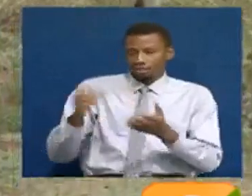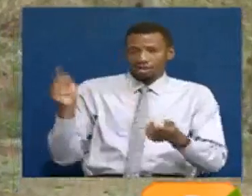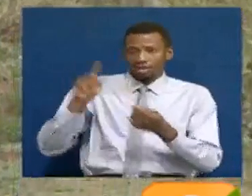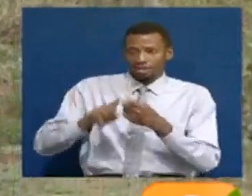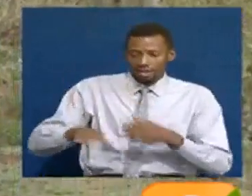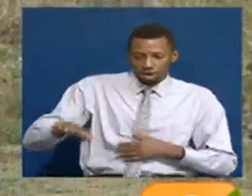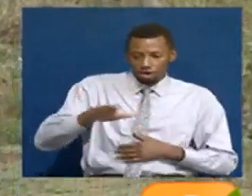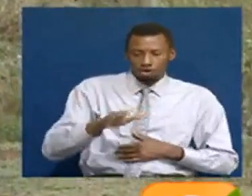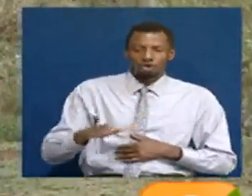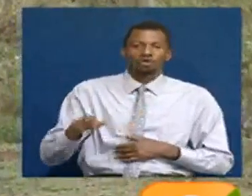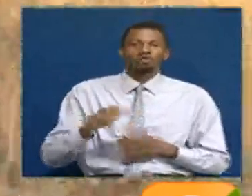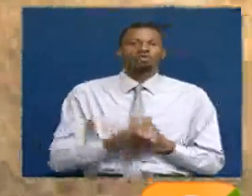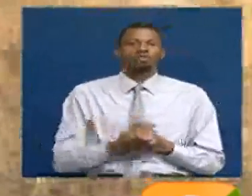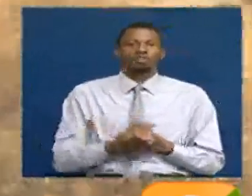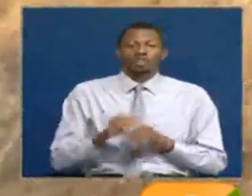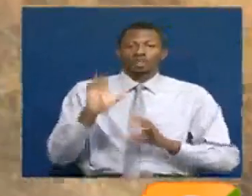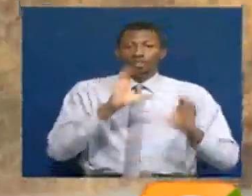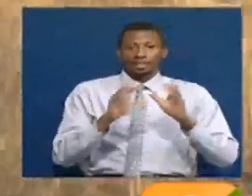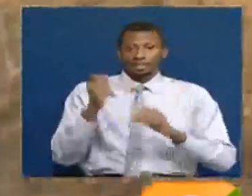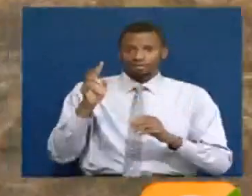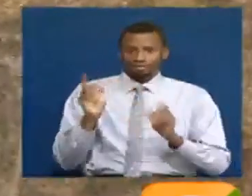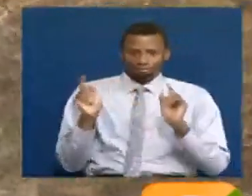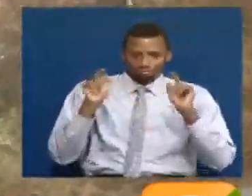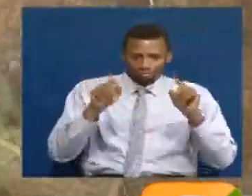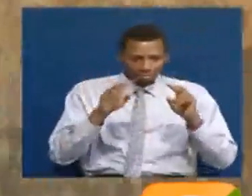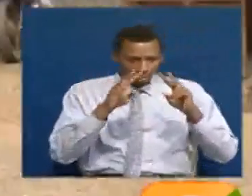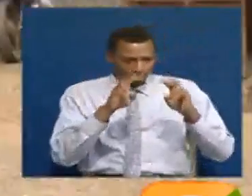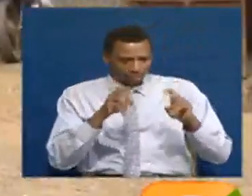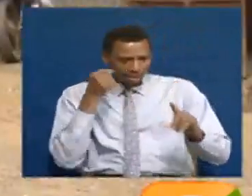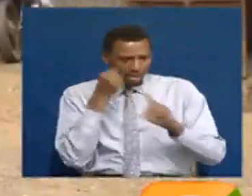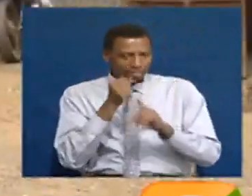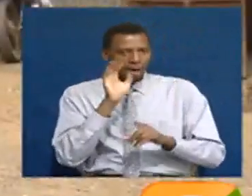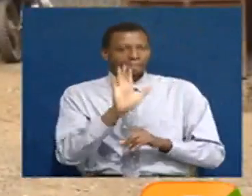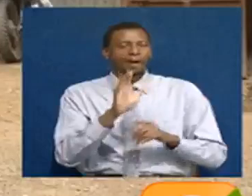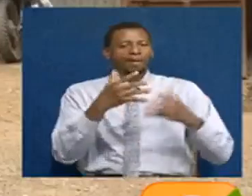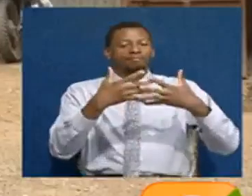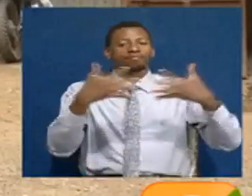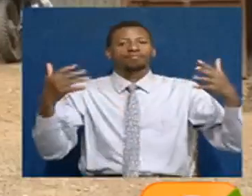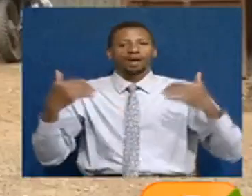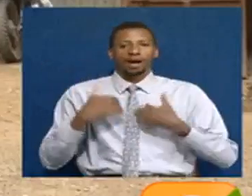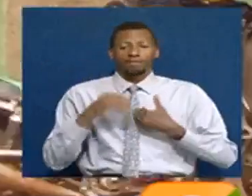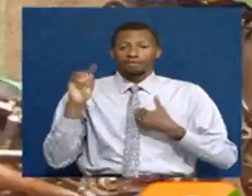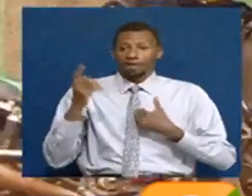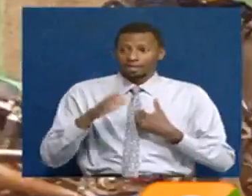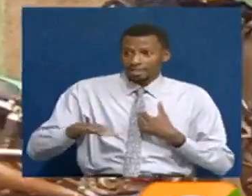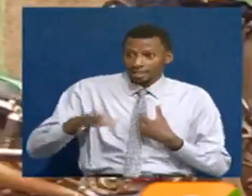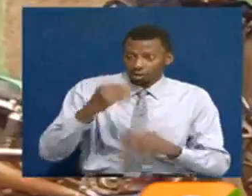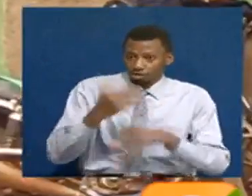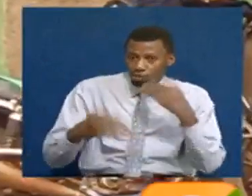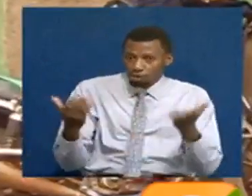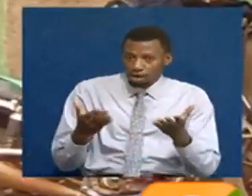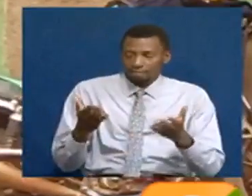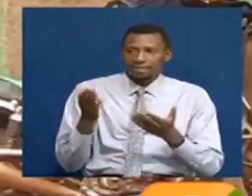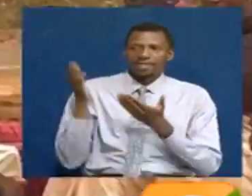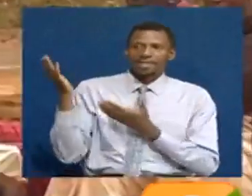Citizen TV went to the area to investigate the impact that this line has had. Our first stop, the local bazaar. We're told that this